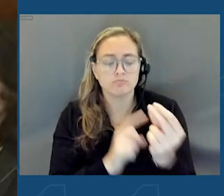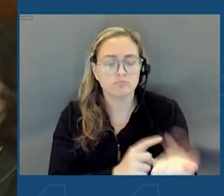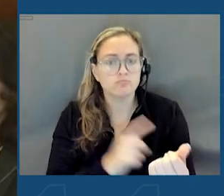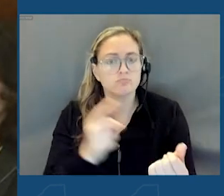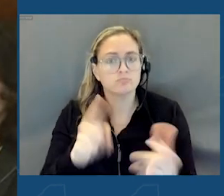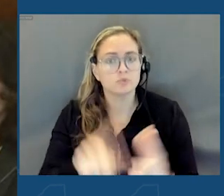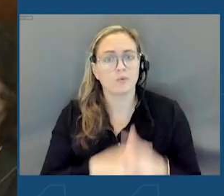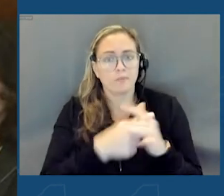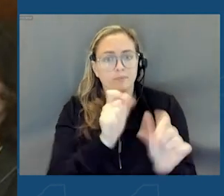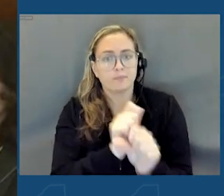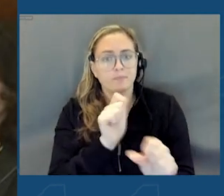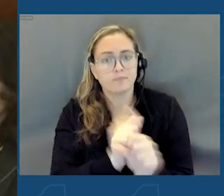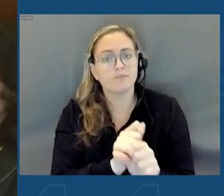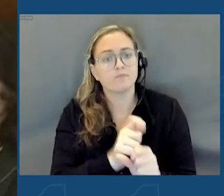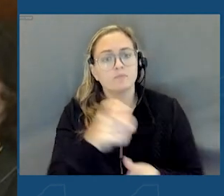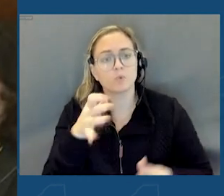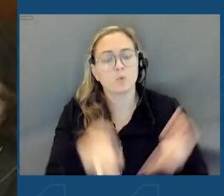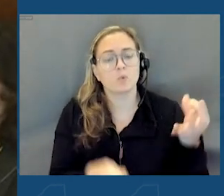the Court of Appeals.